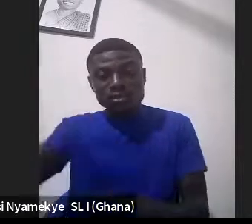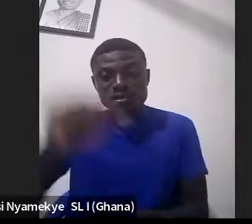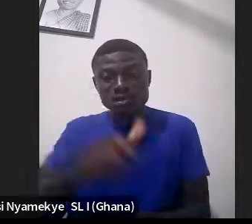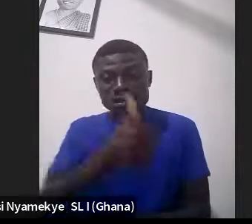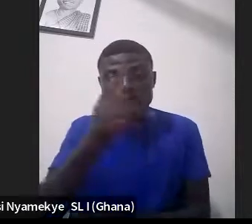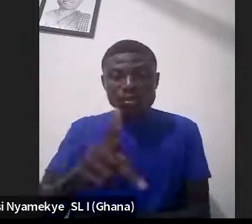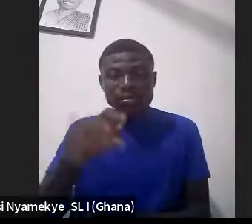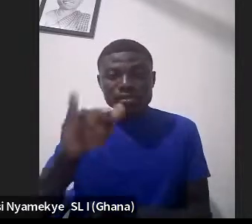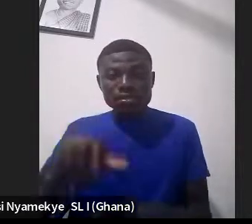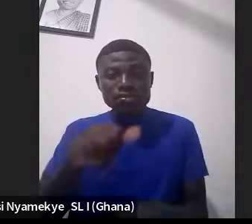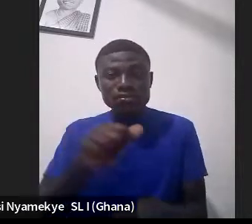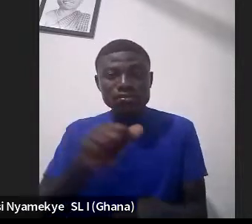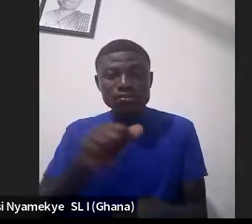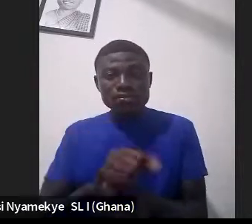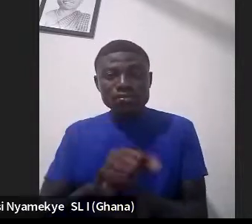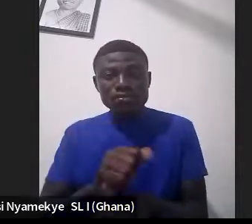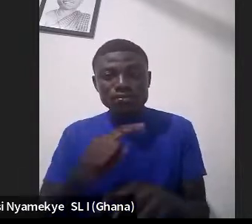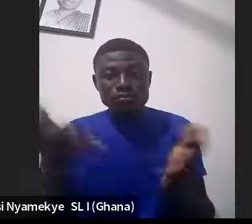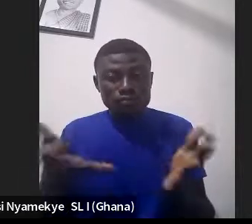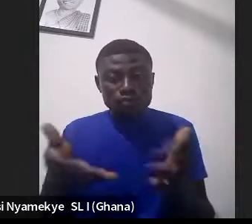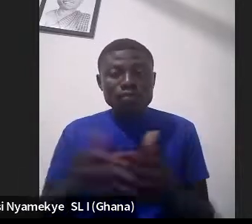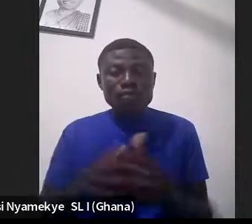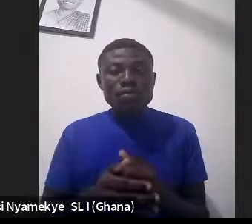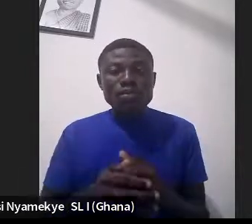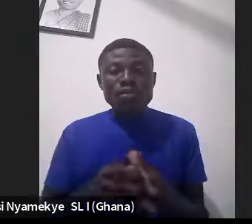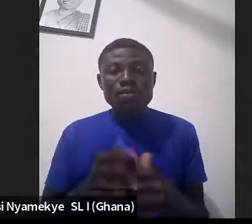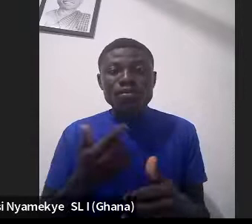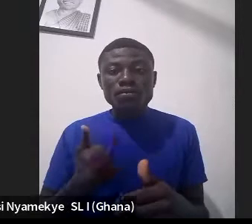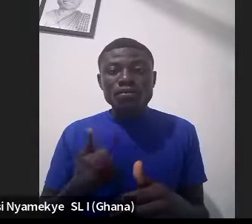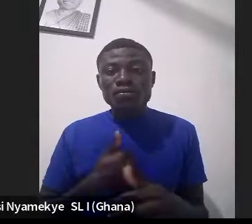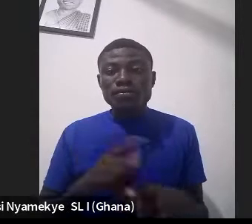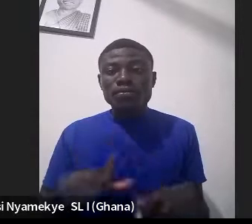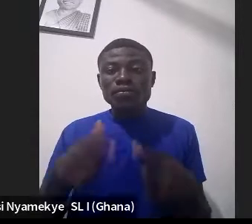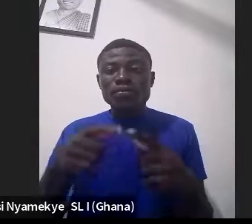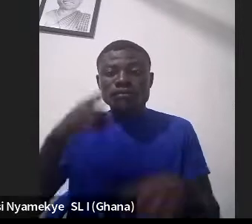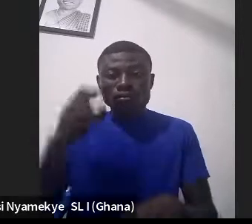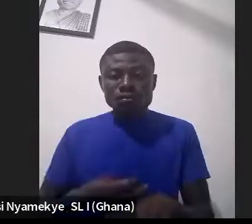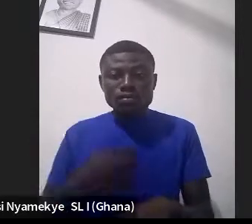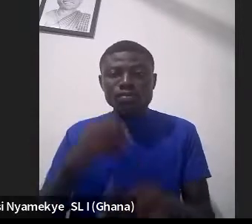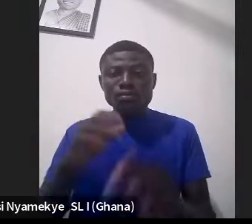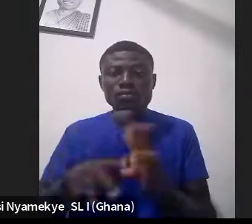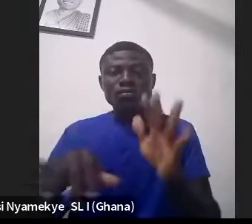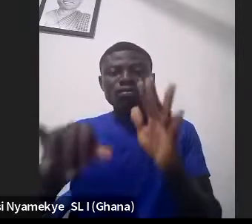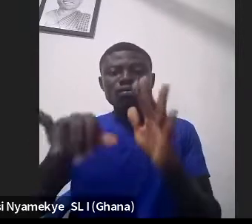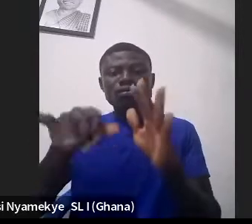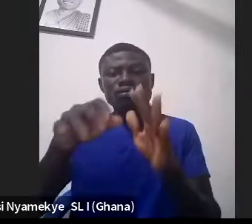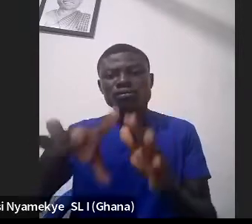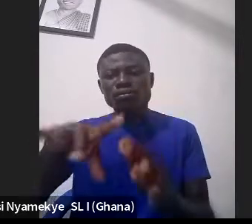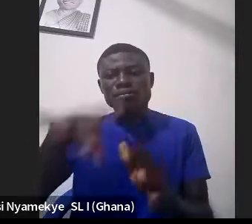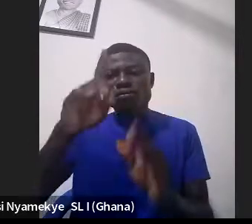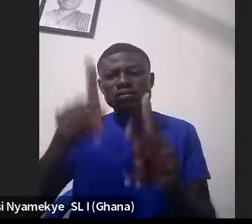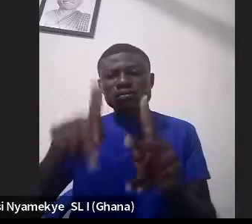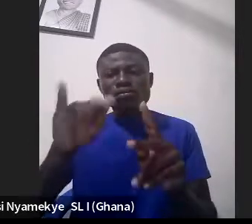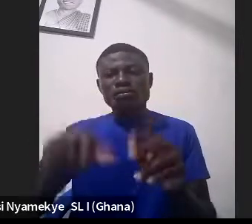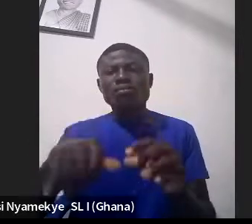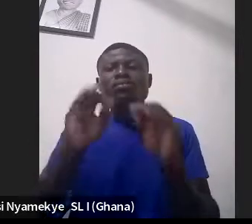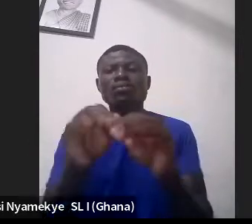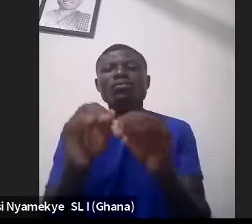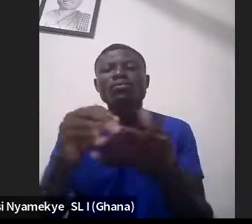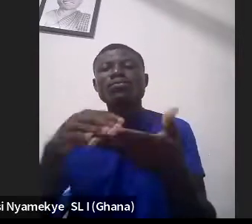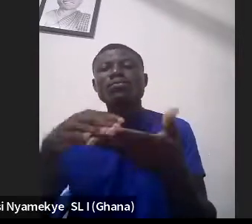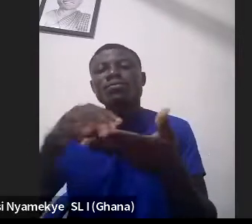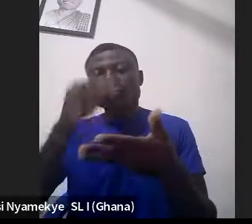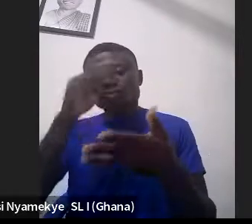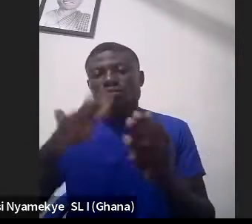intervention, but even here where I live, it's very difficult to find somebody who can teach students with dyslexia, because